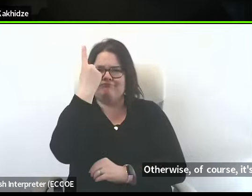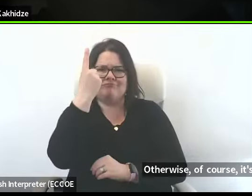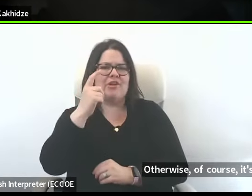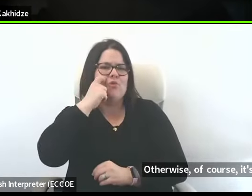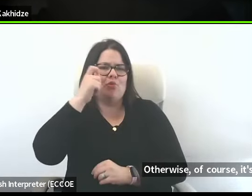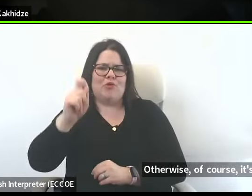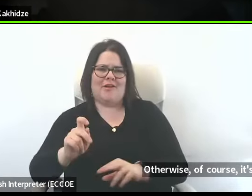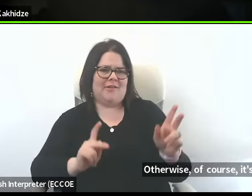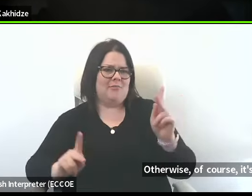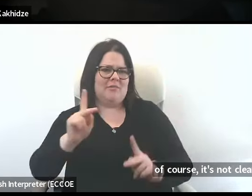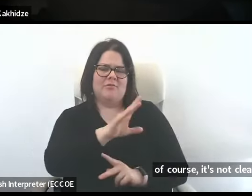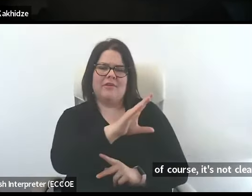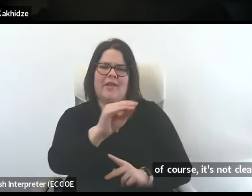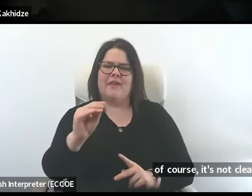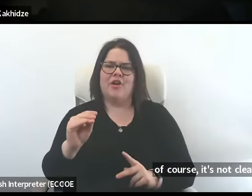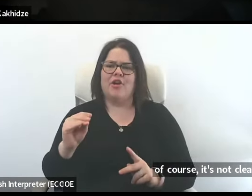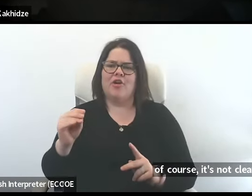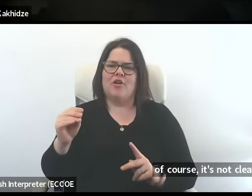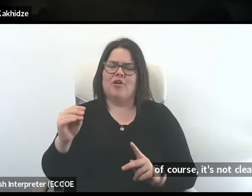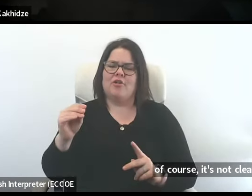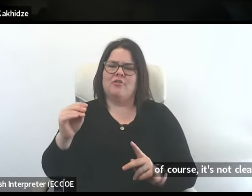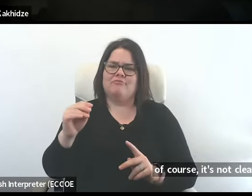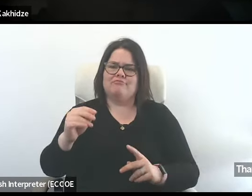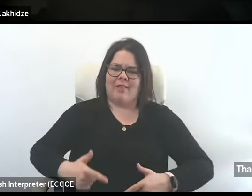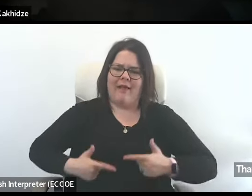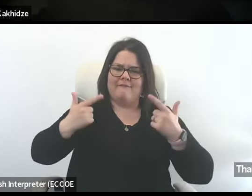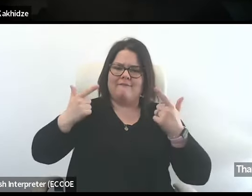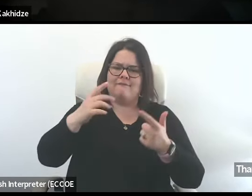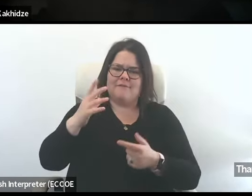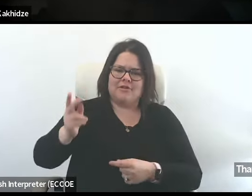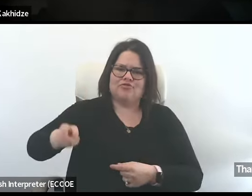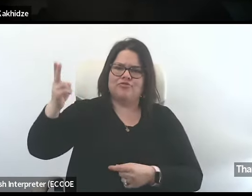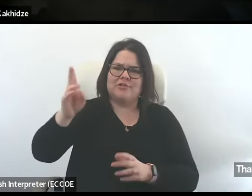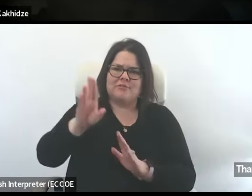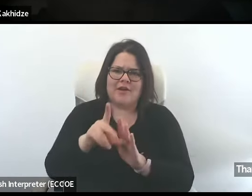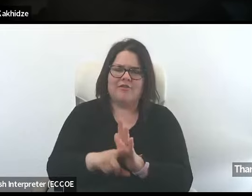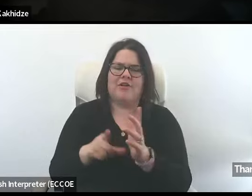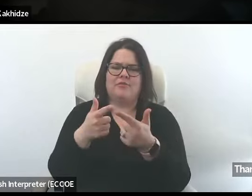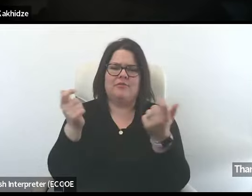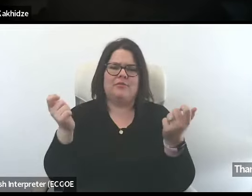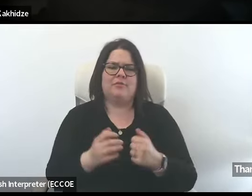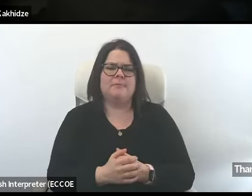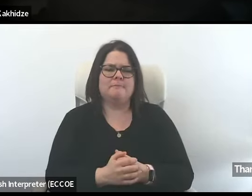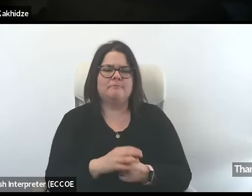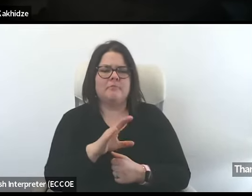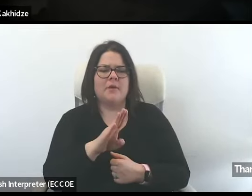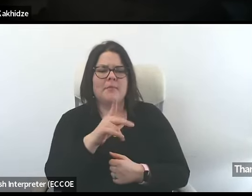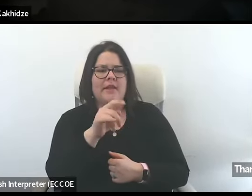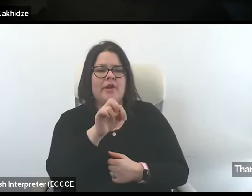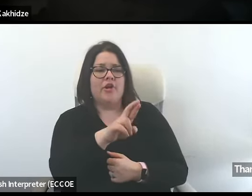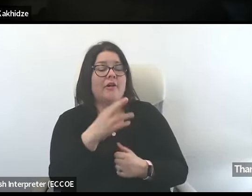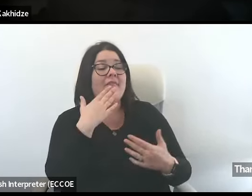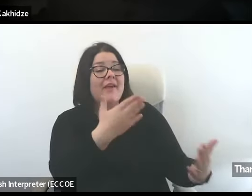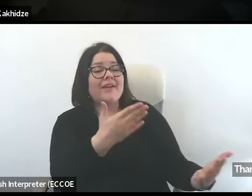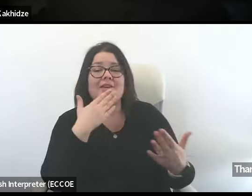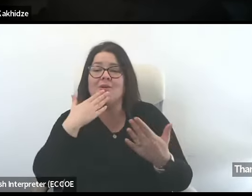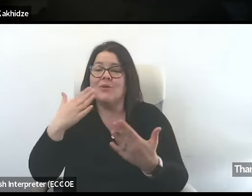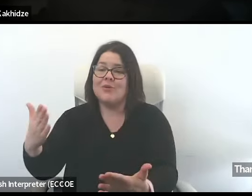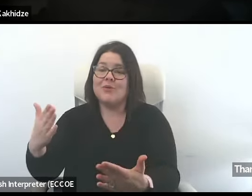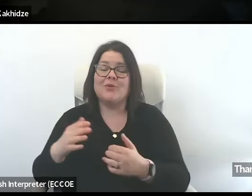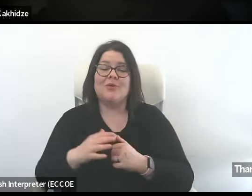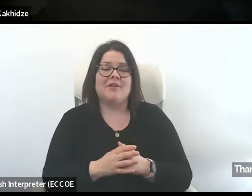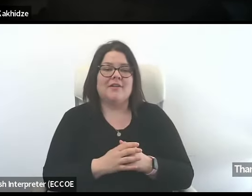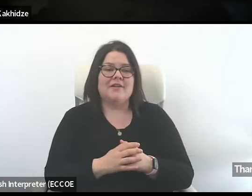Thank you. Thank you so much. And thank you, everyone, for your insights,